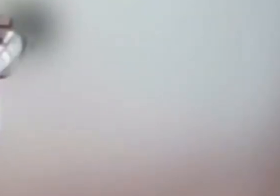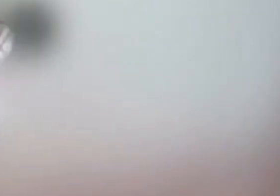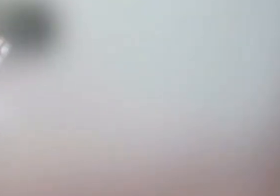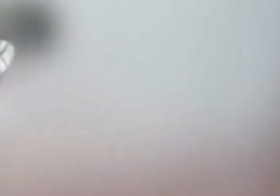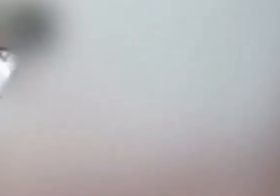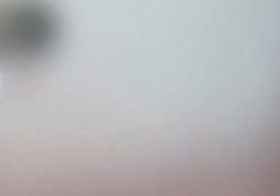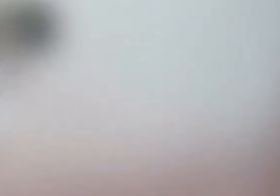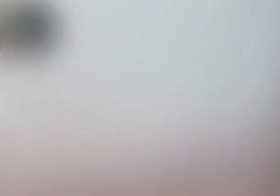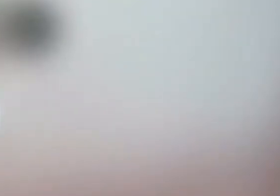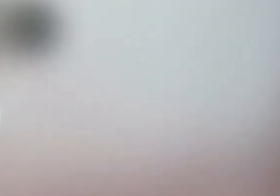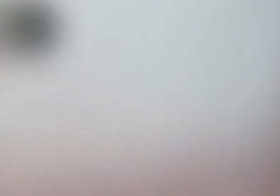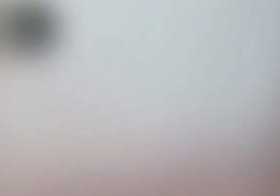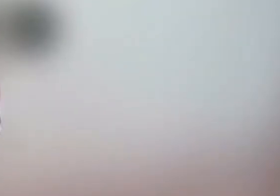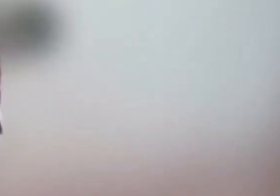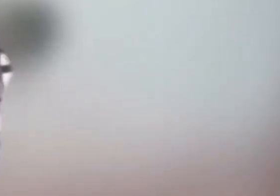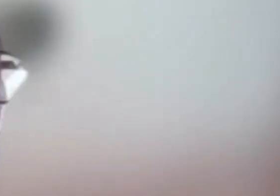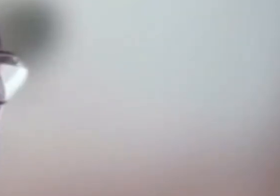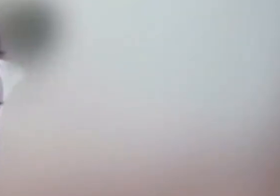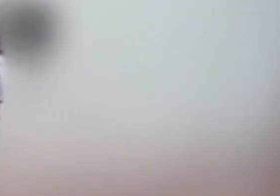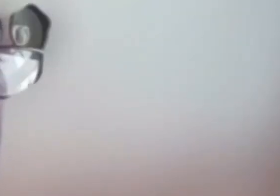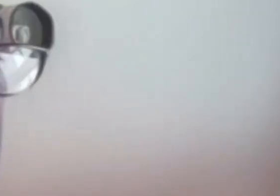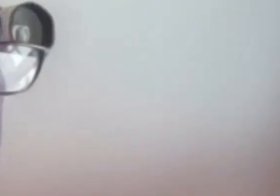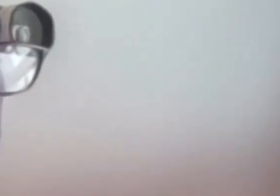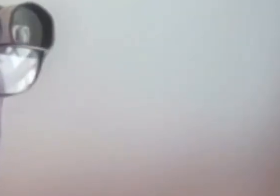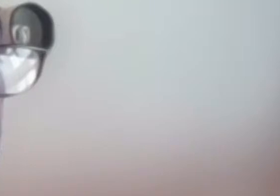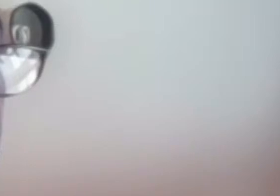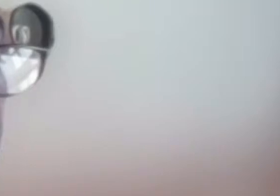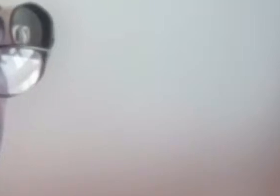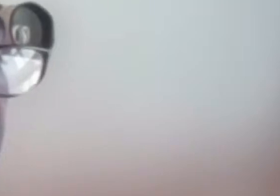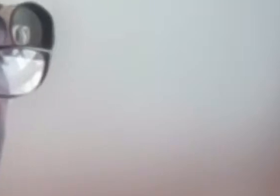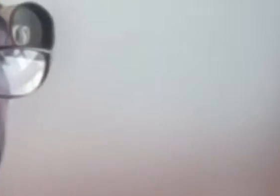to communicate exactly what the situation is